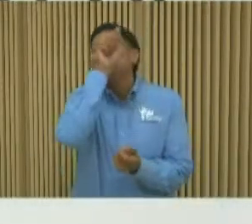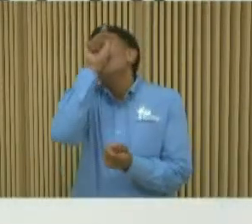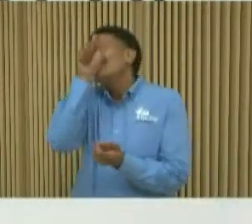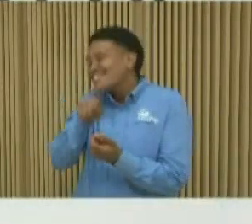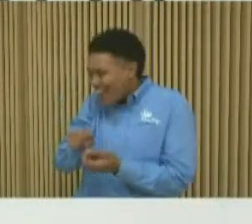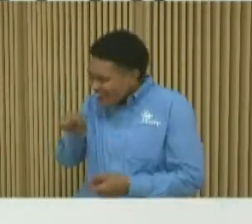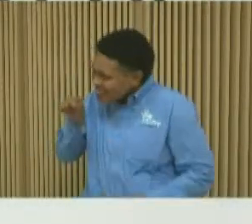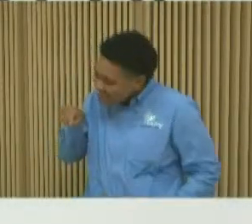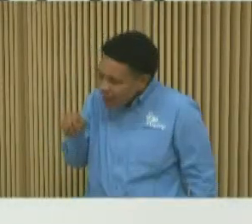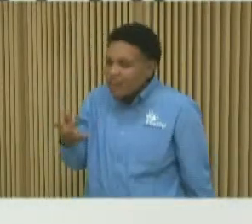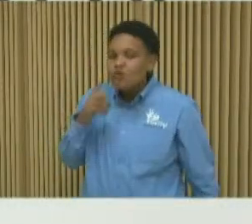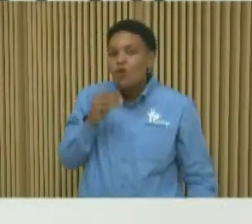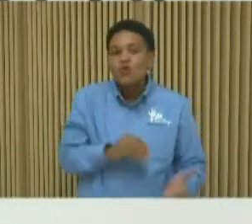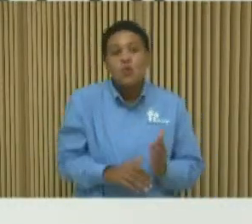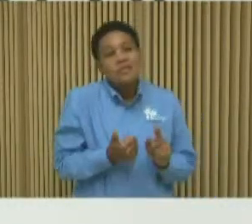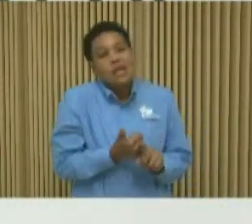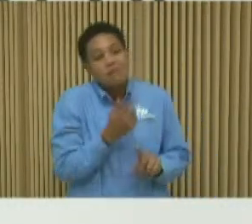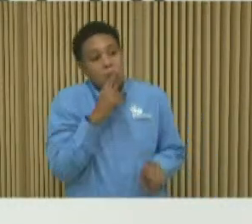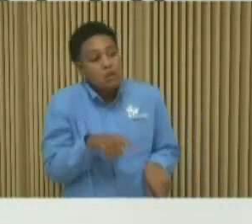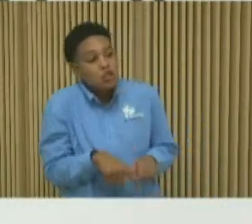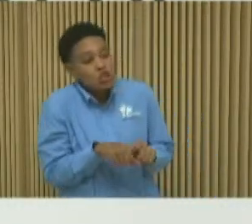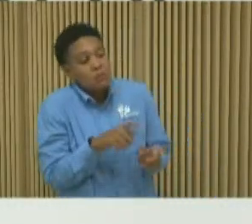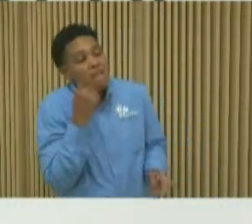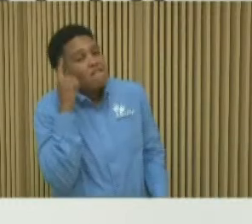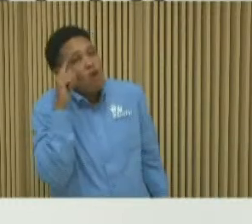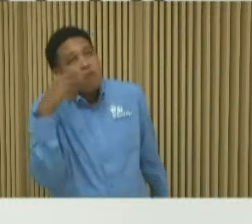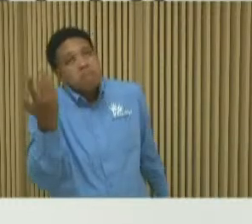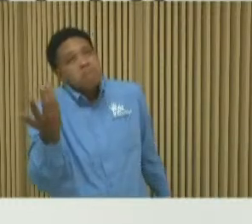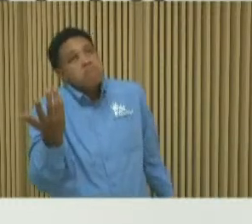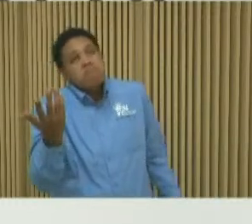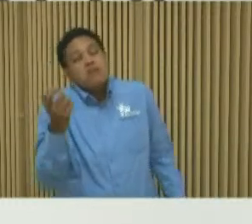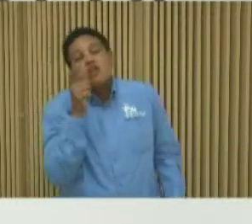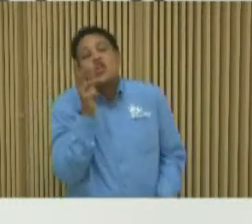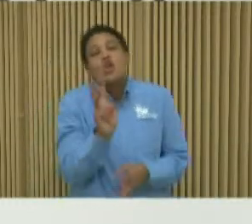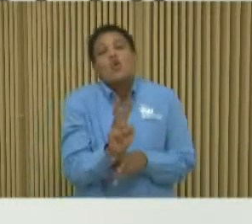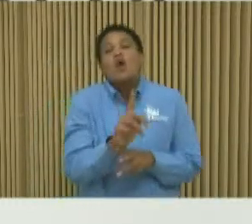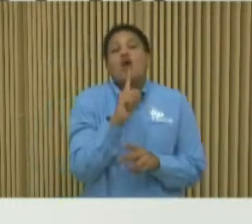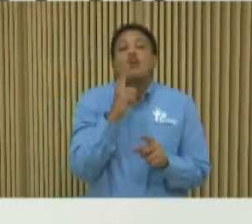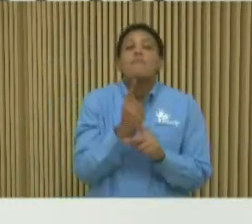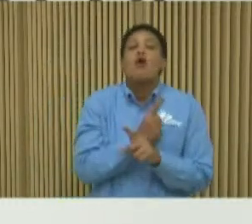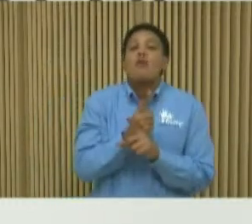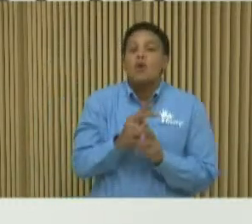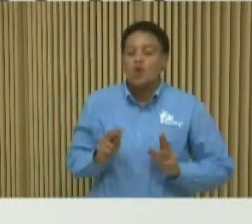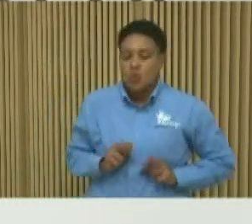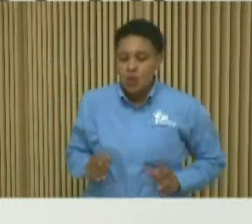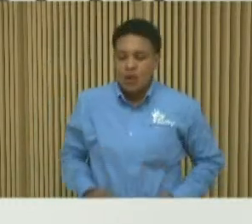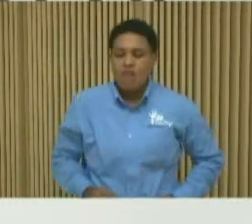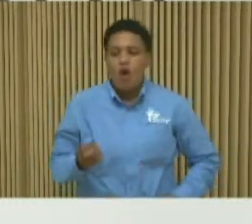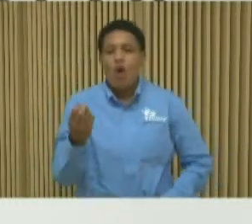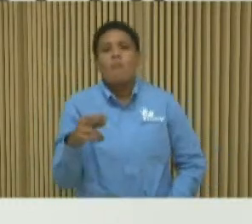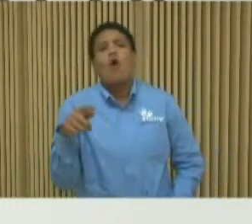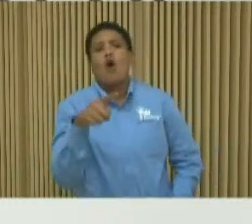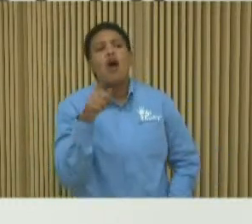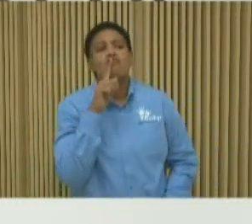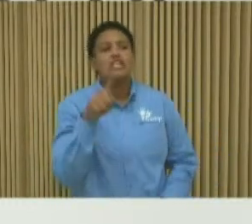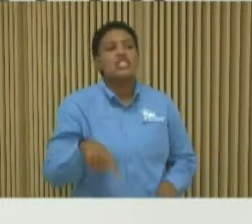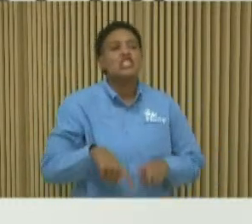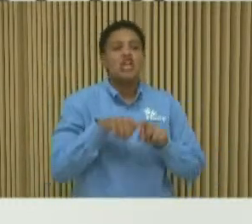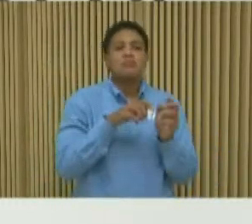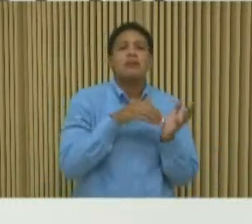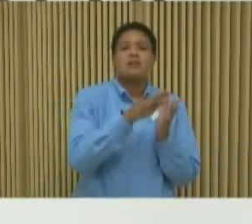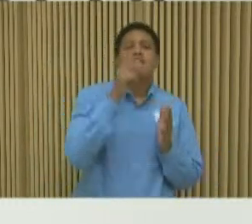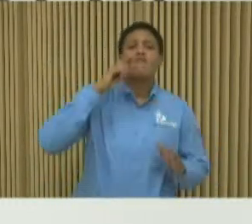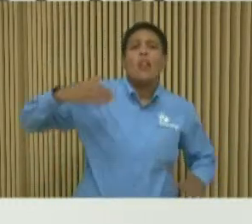have been suspended for, let's say, not wearing the proper uniform, or they were suspended for